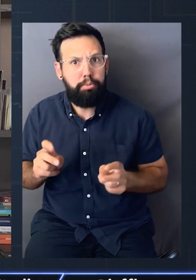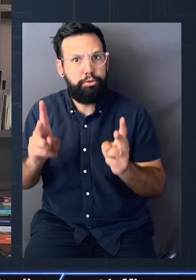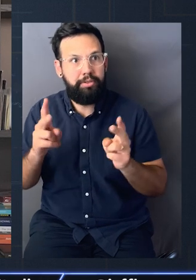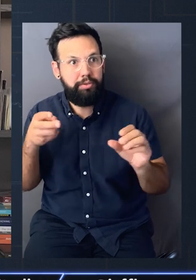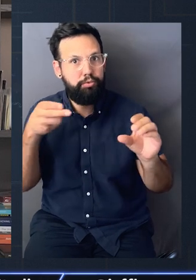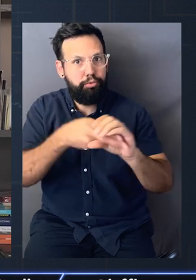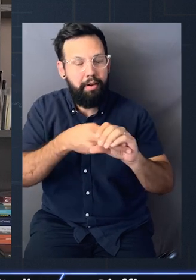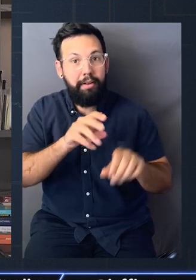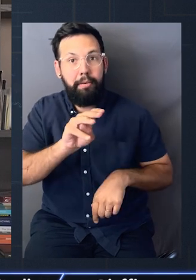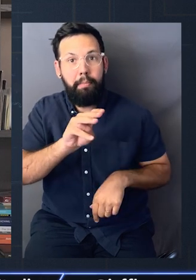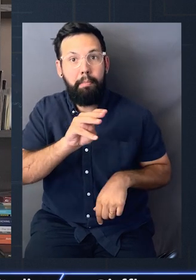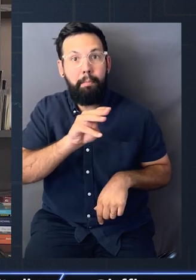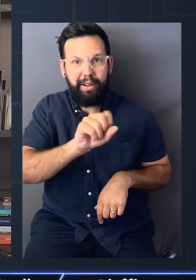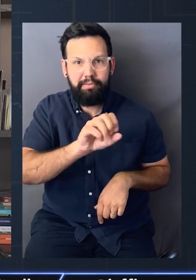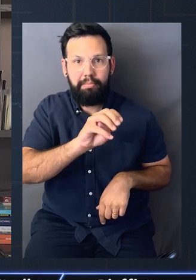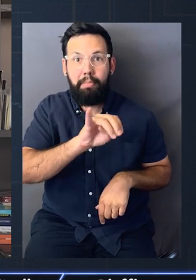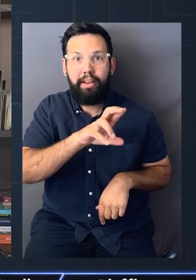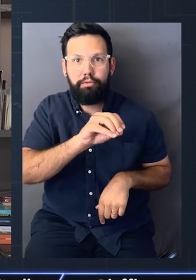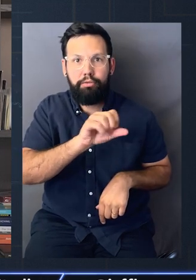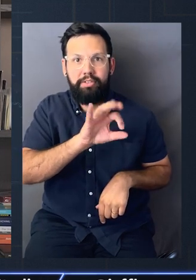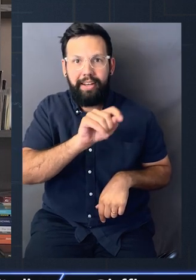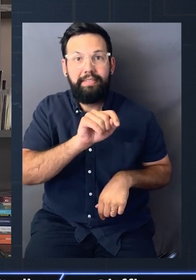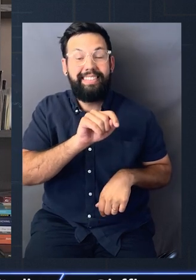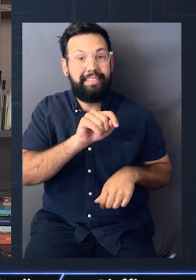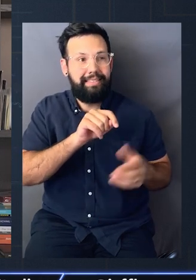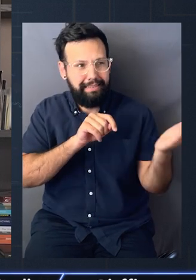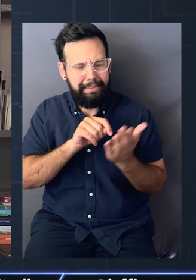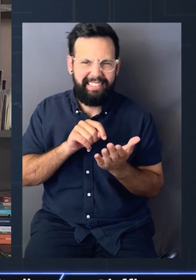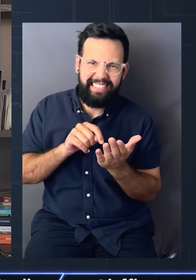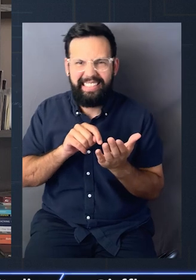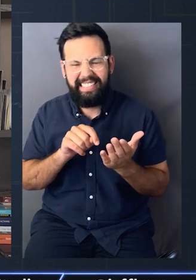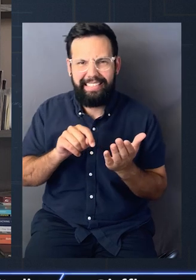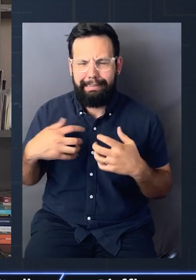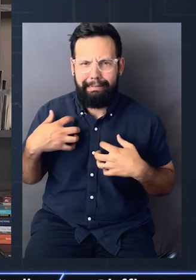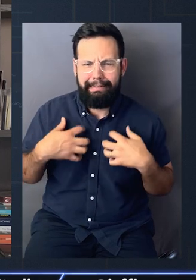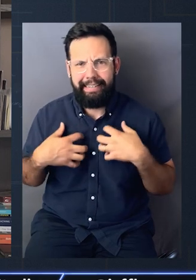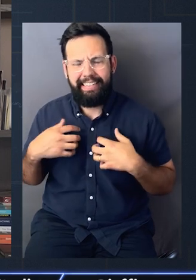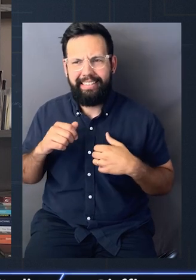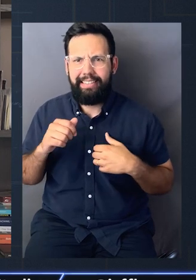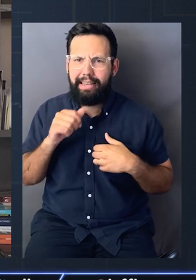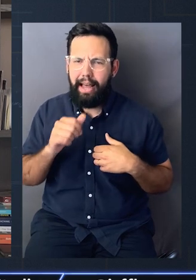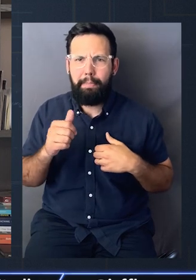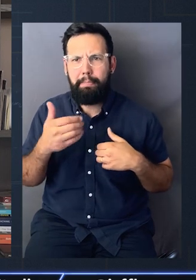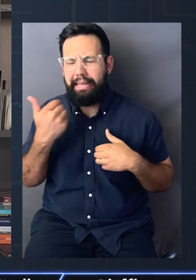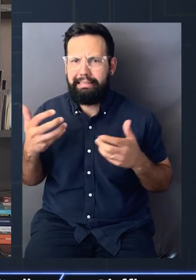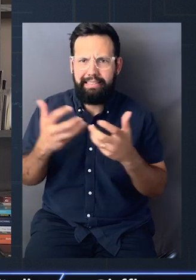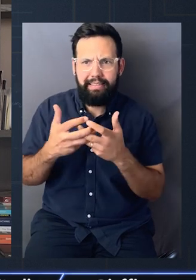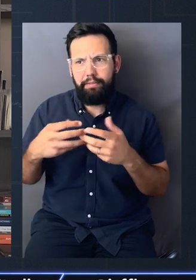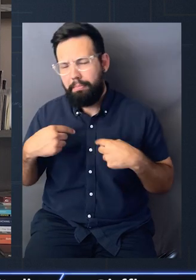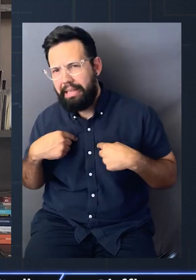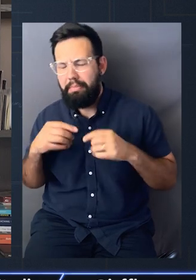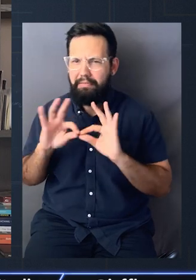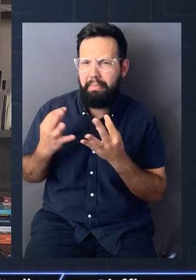it, decide it's not quite the right time for me or for my family, but then kind of stuck in the back of my head. And for